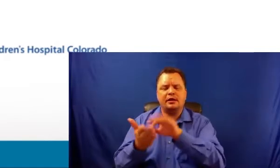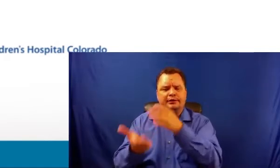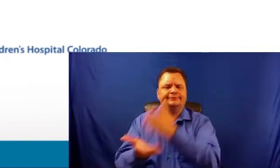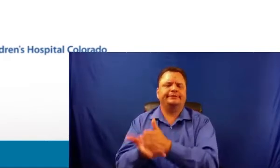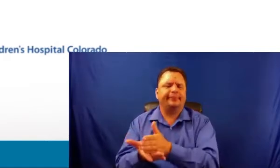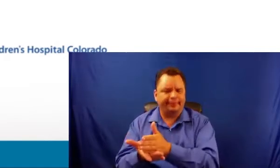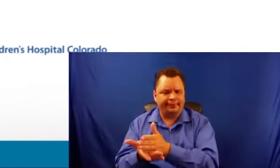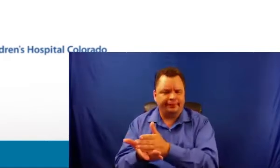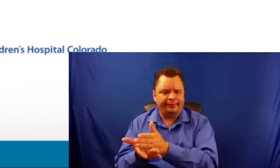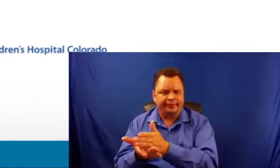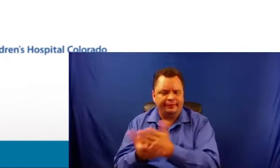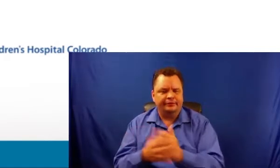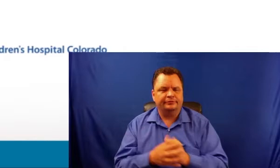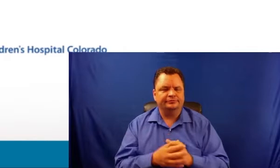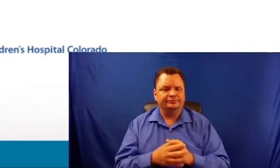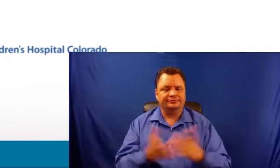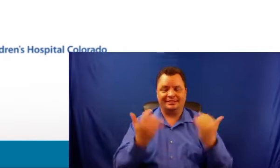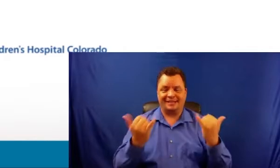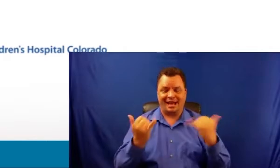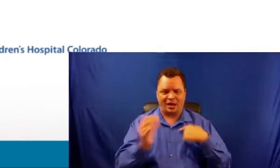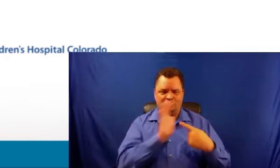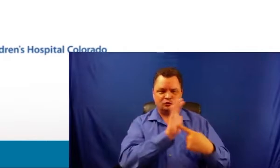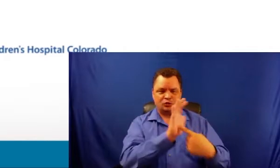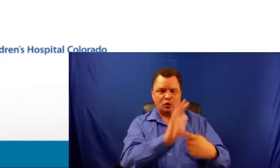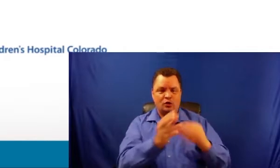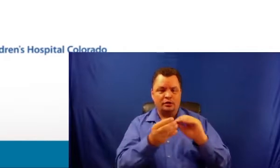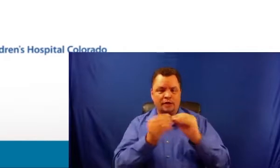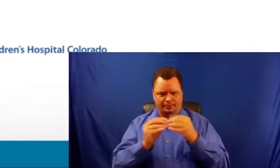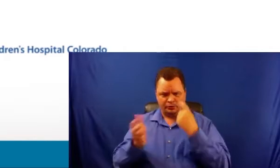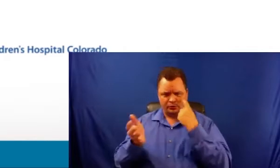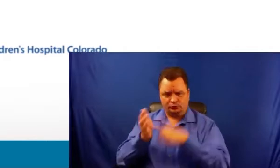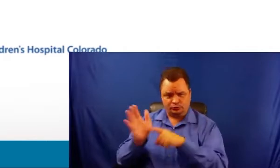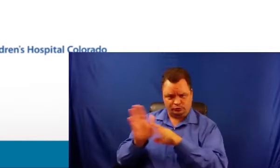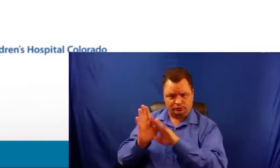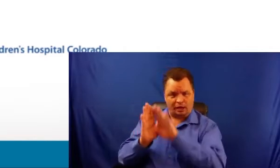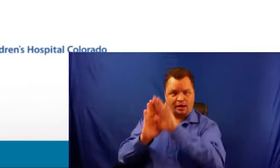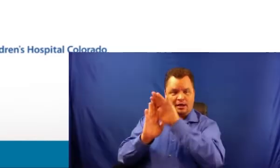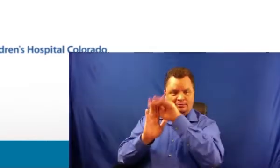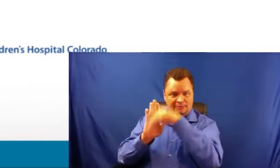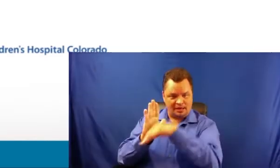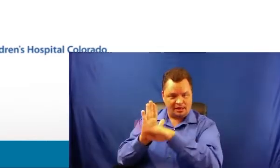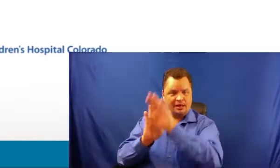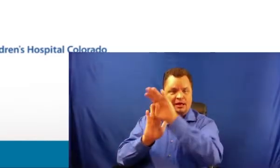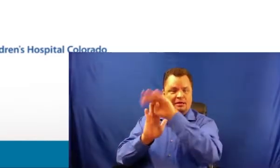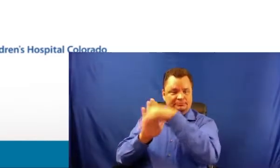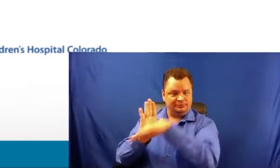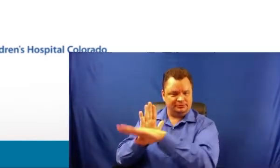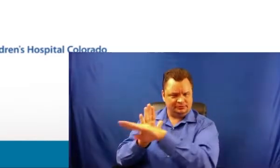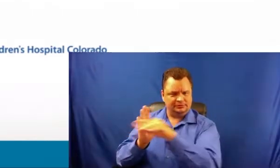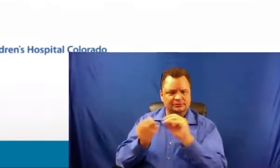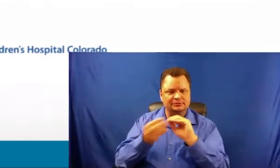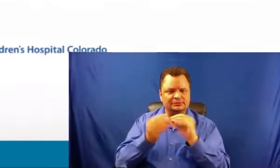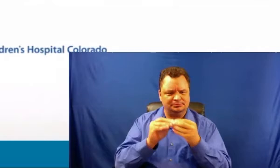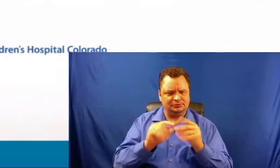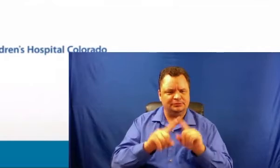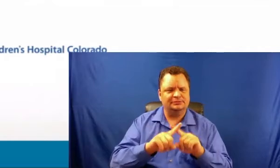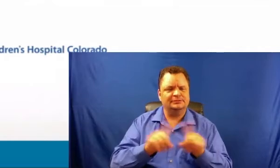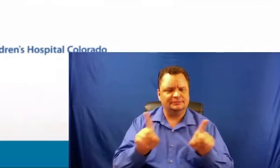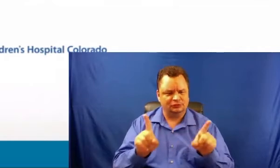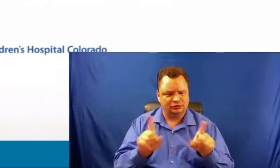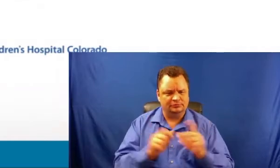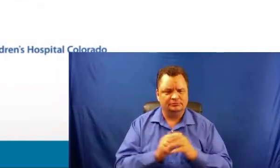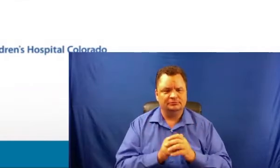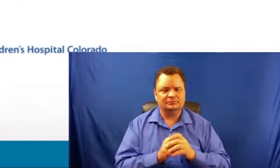here. But once again, you can see the curves. And remember that the census is a little bit different because it's not exactly measuring the same thing. What it's measuring